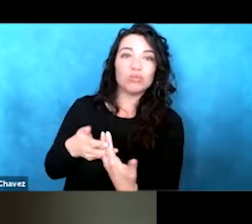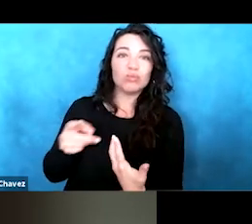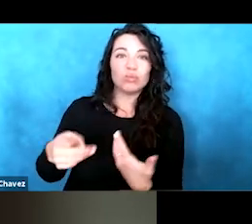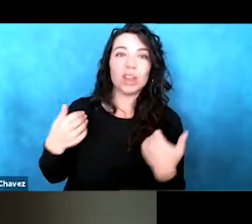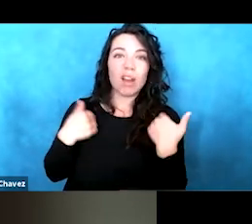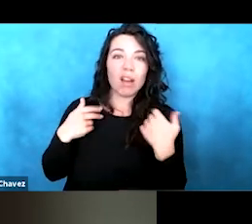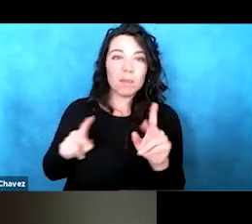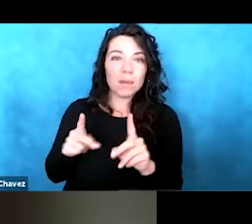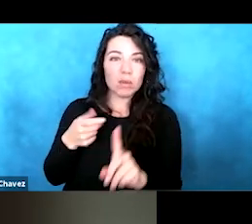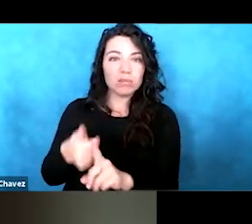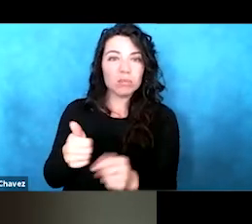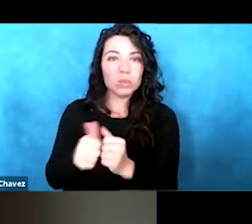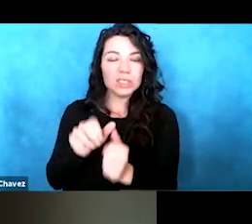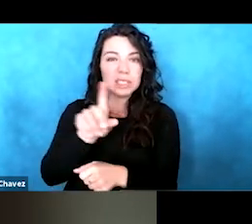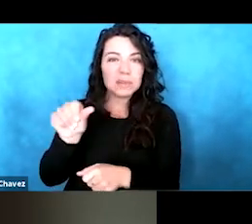disabilities.